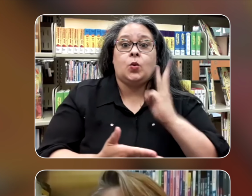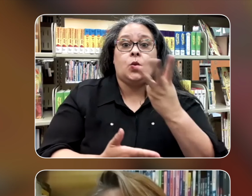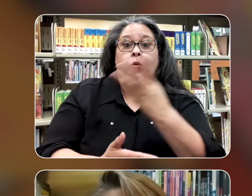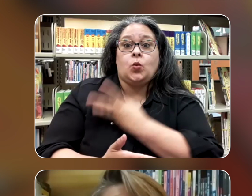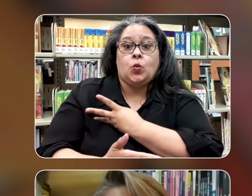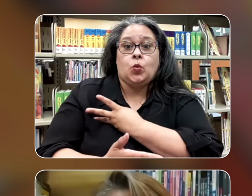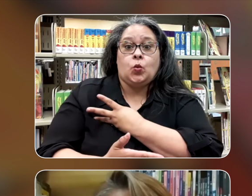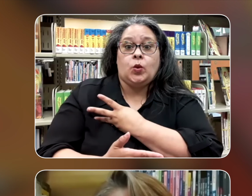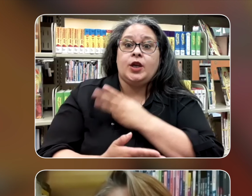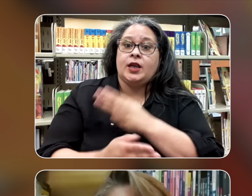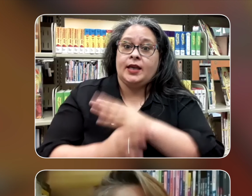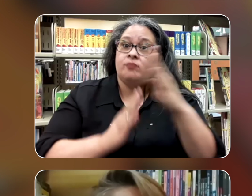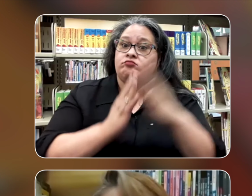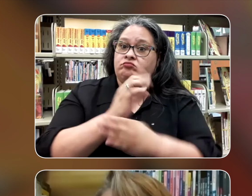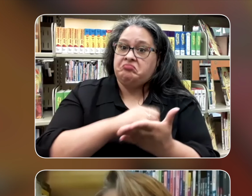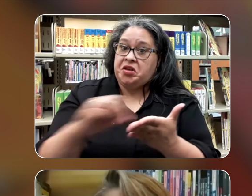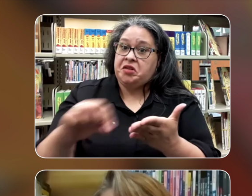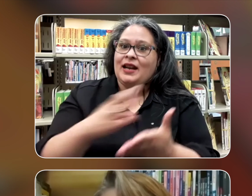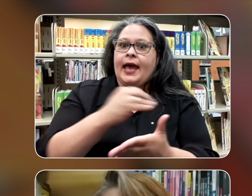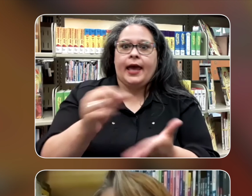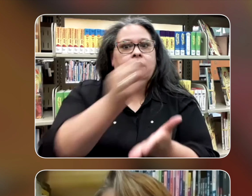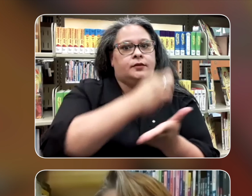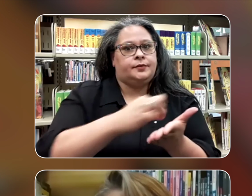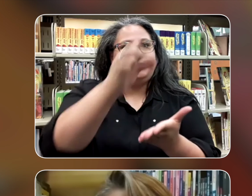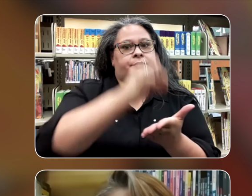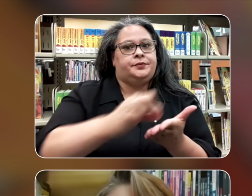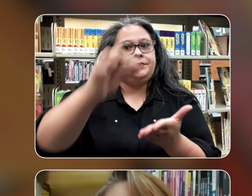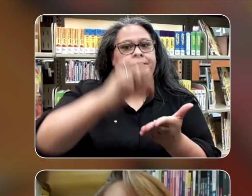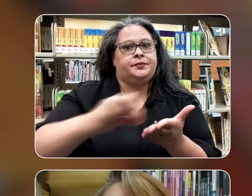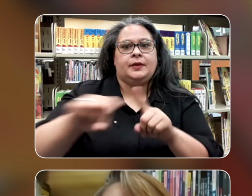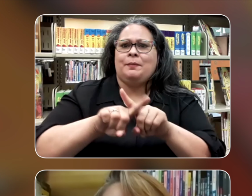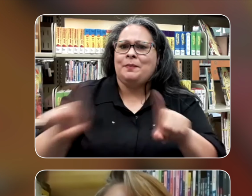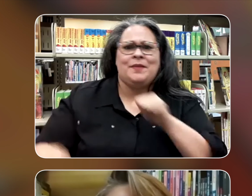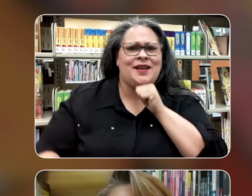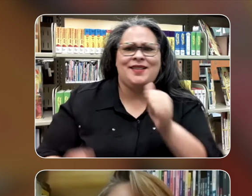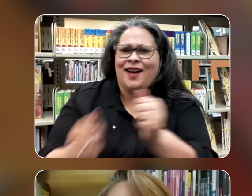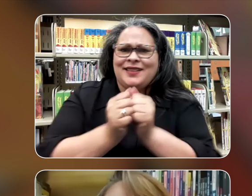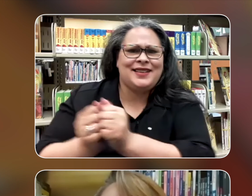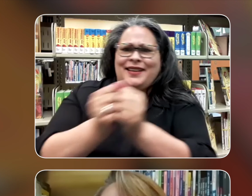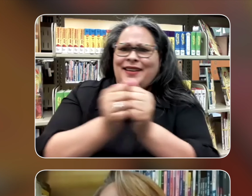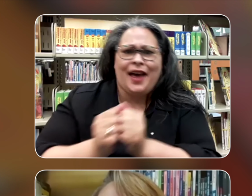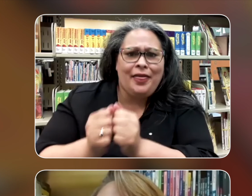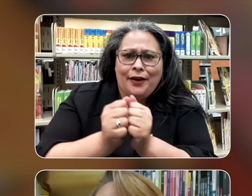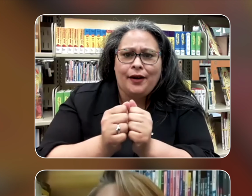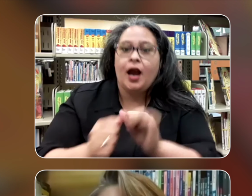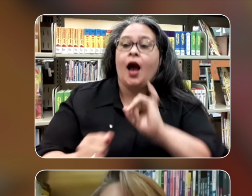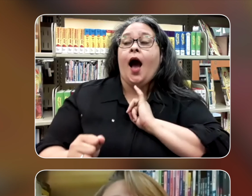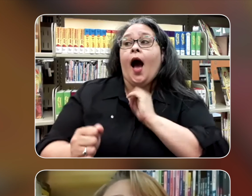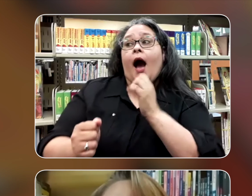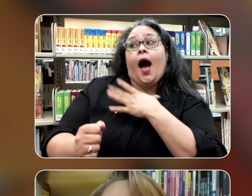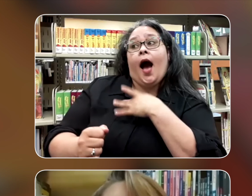and use cursive, but not at the same time. But I like the way Marisol